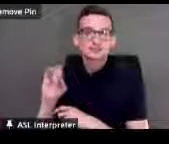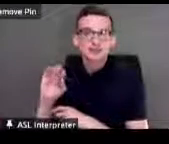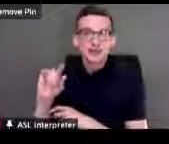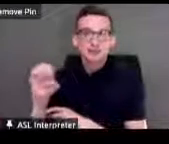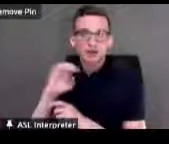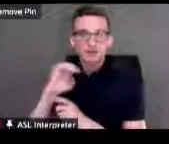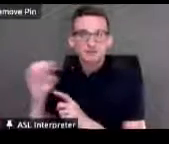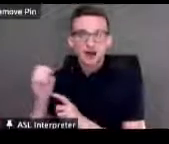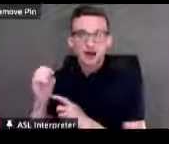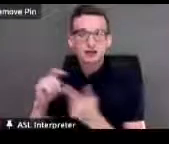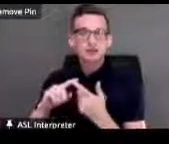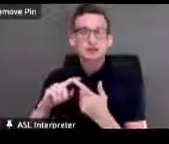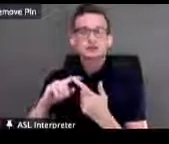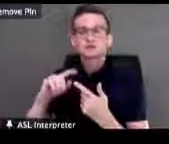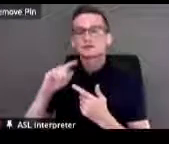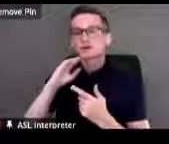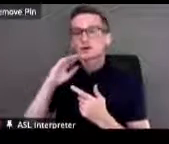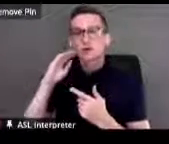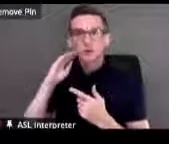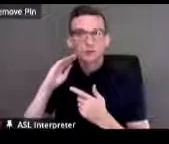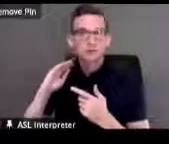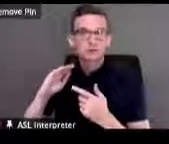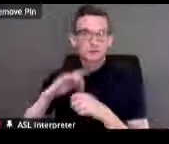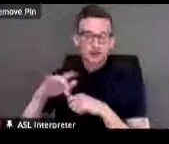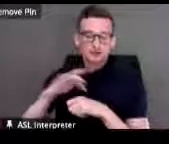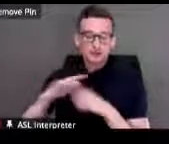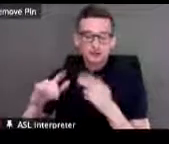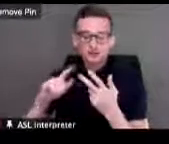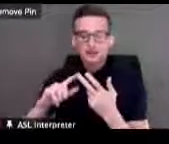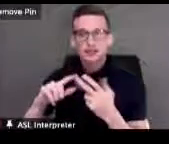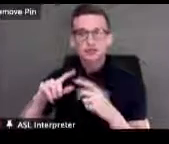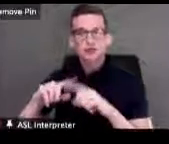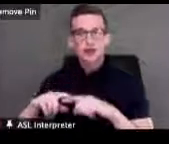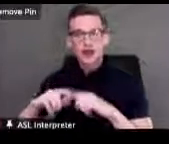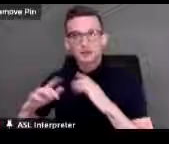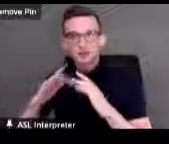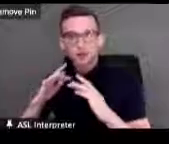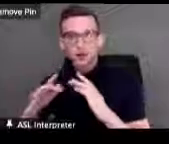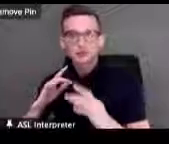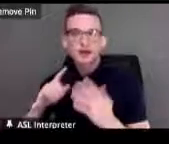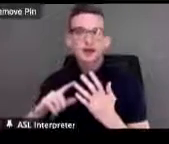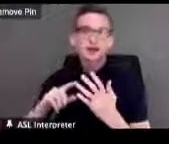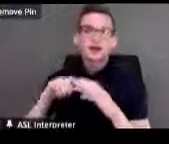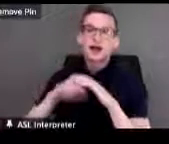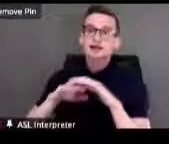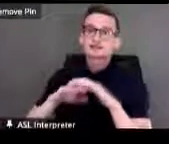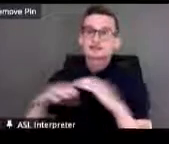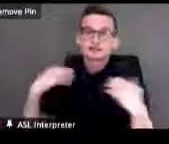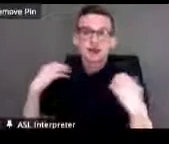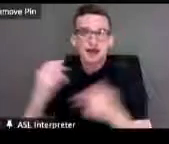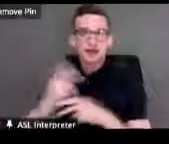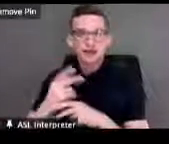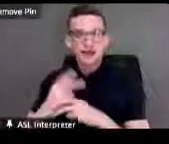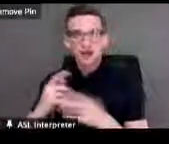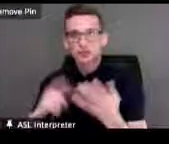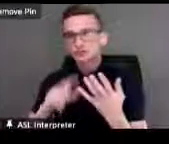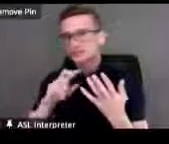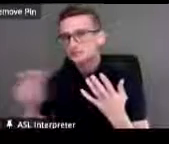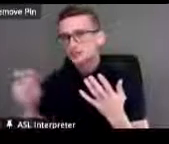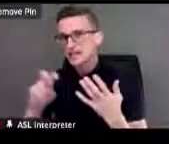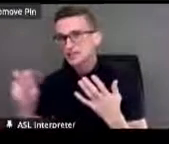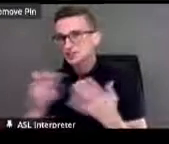reliable broadband, accessible health care, and transportation are key. Naturally,